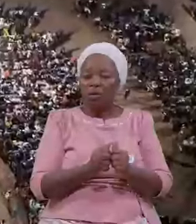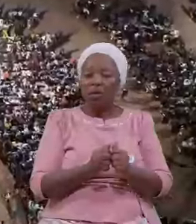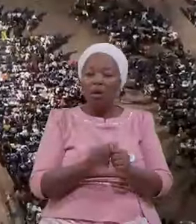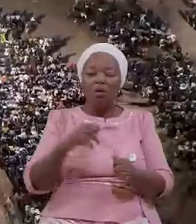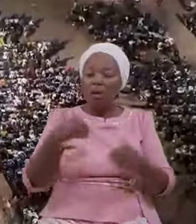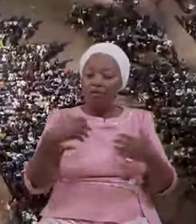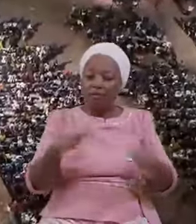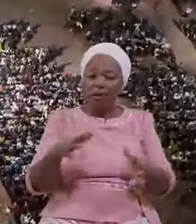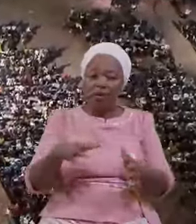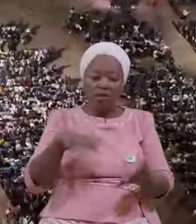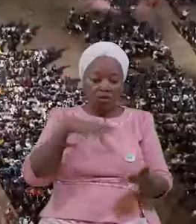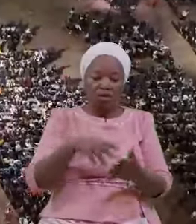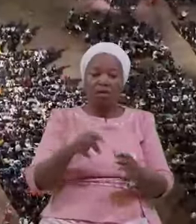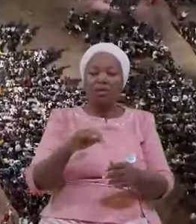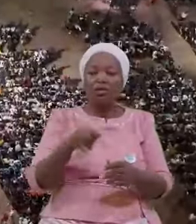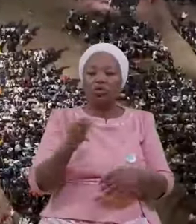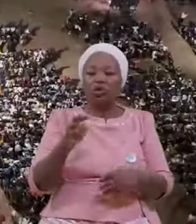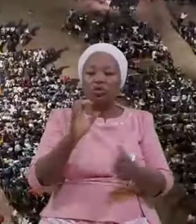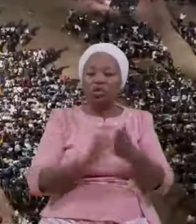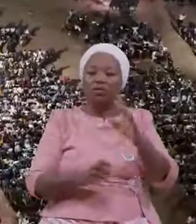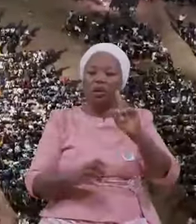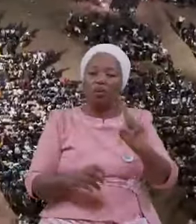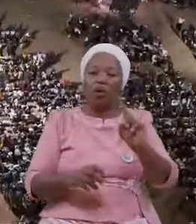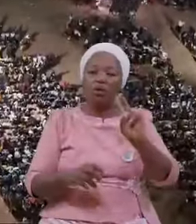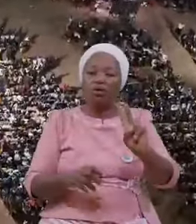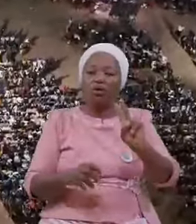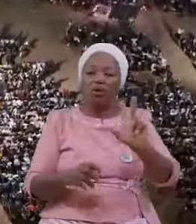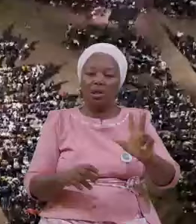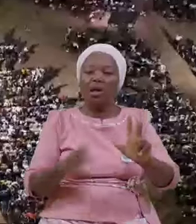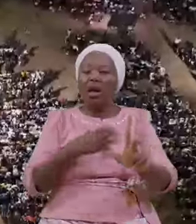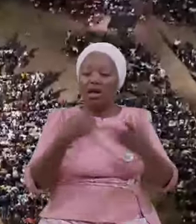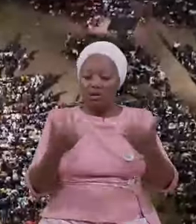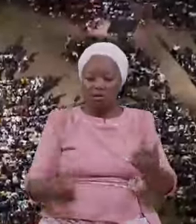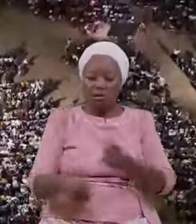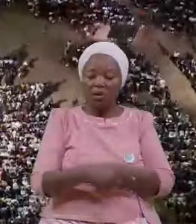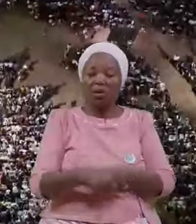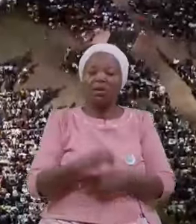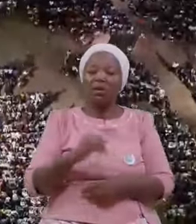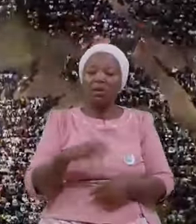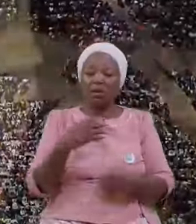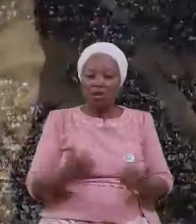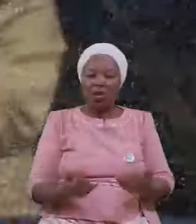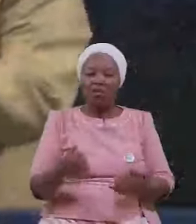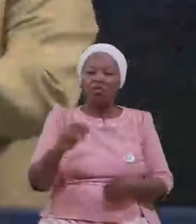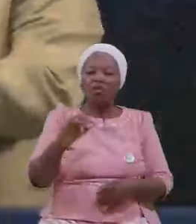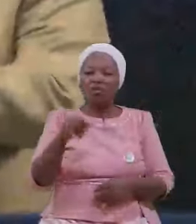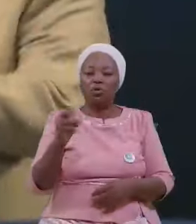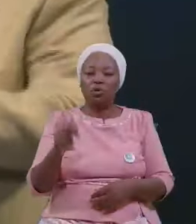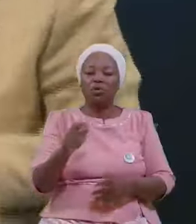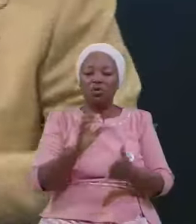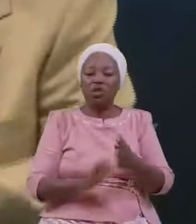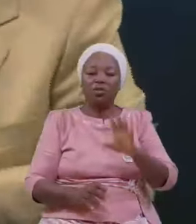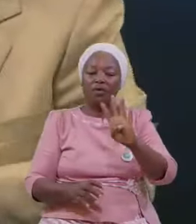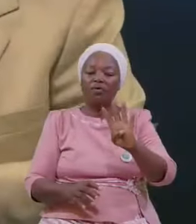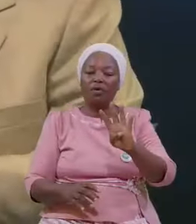2, chapter 3. Today, I come to John chapter 4, chapter 5, and